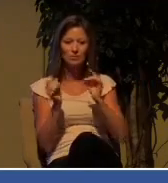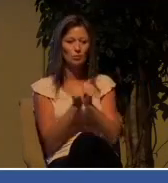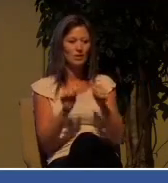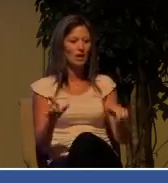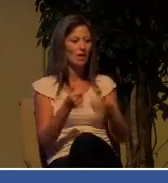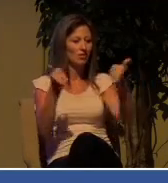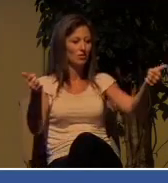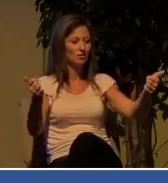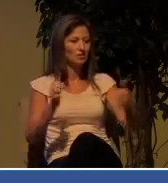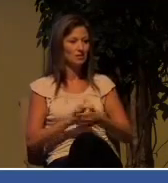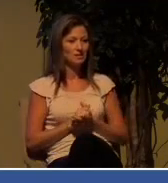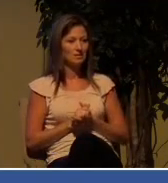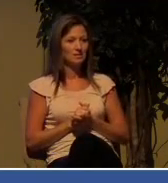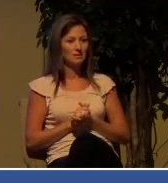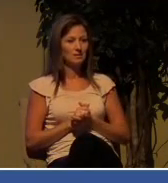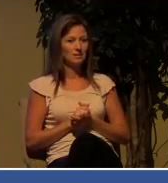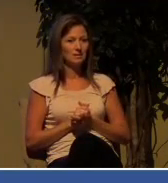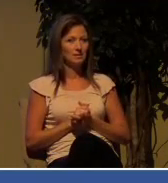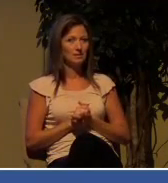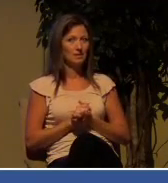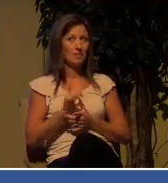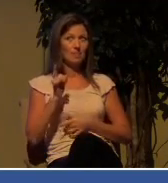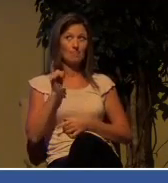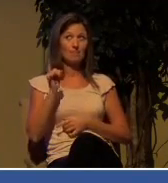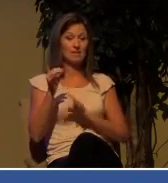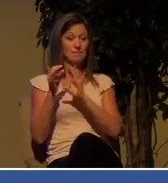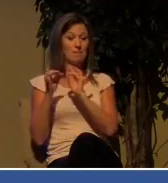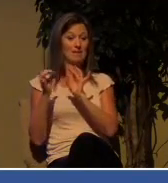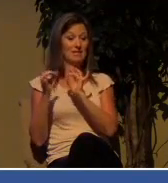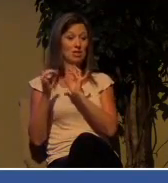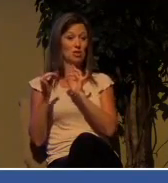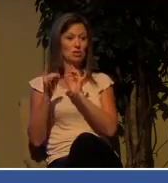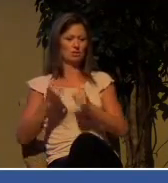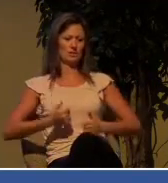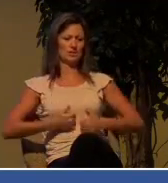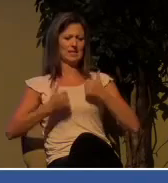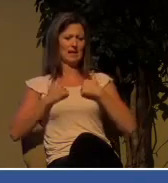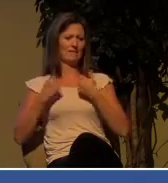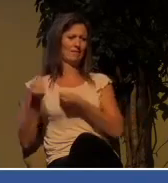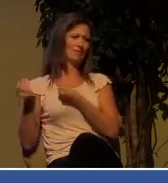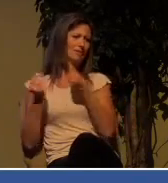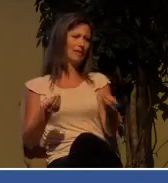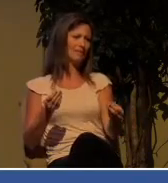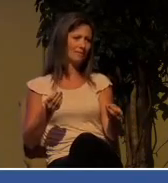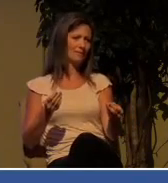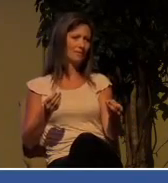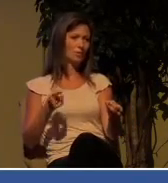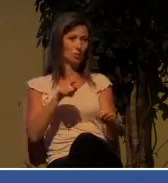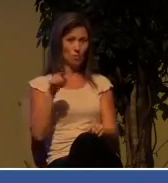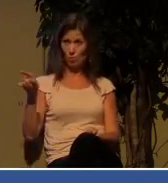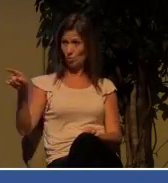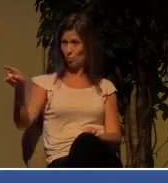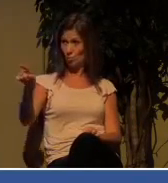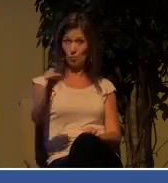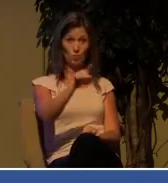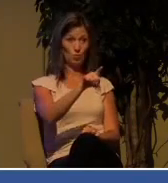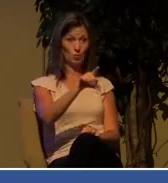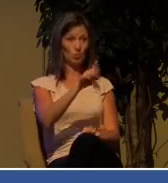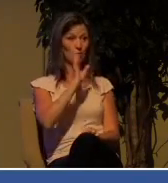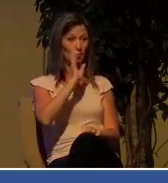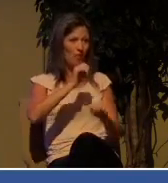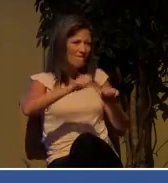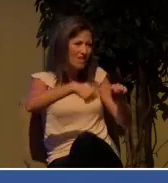Here to take this life-giving message and share it with others. You are going